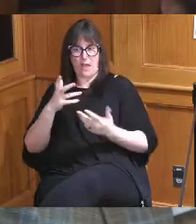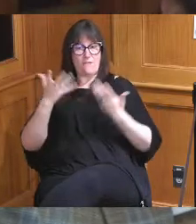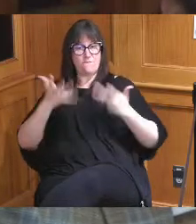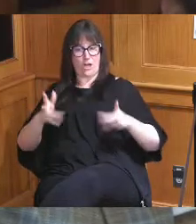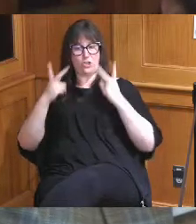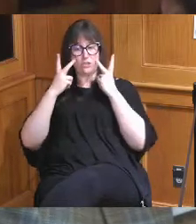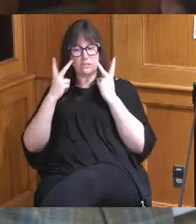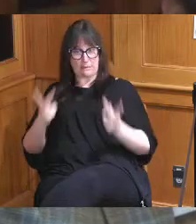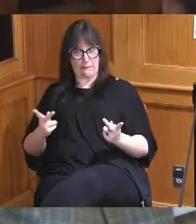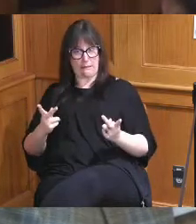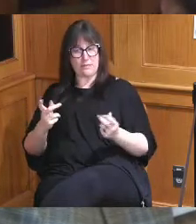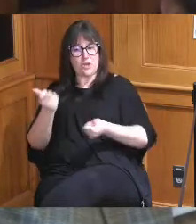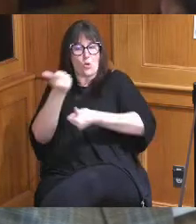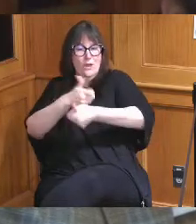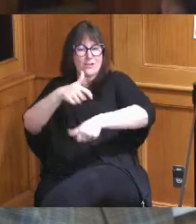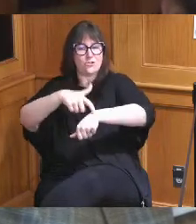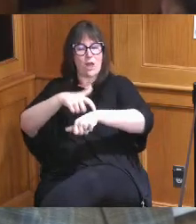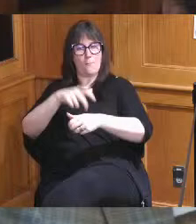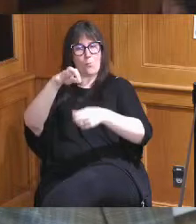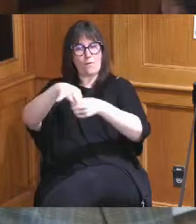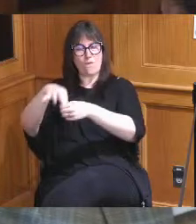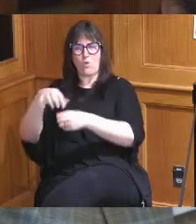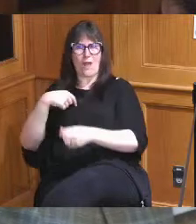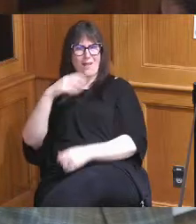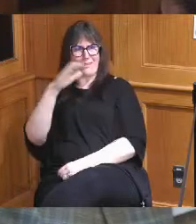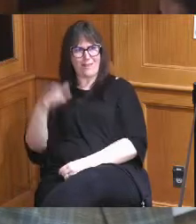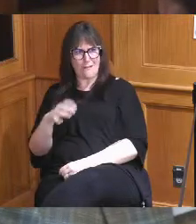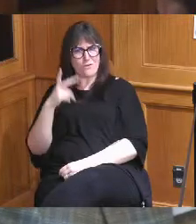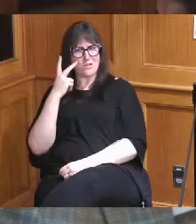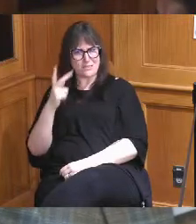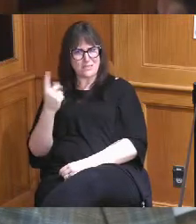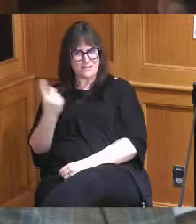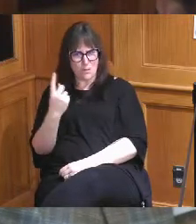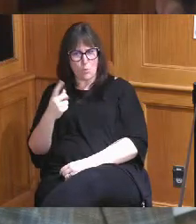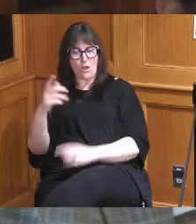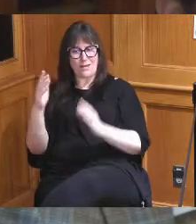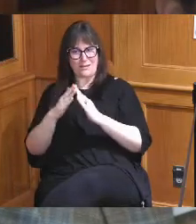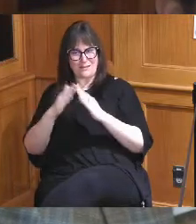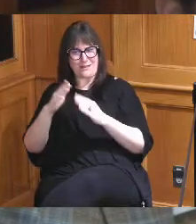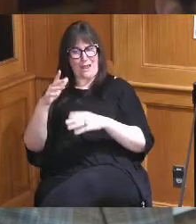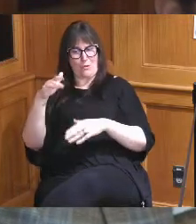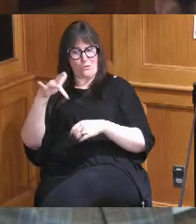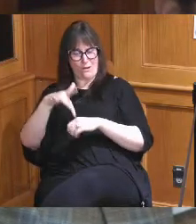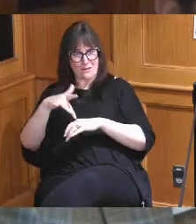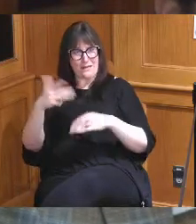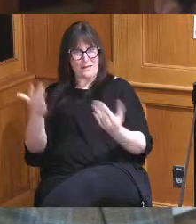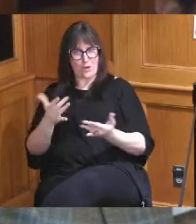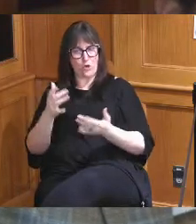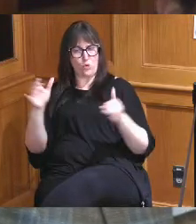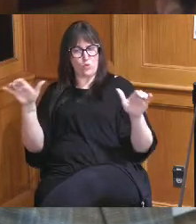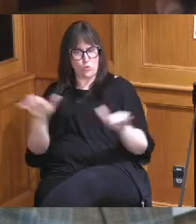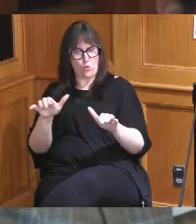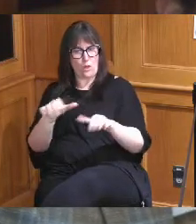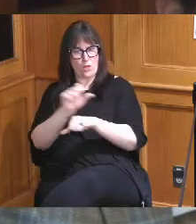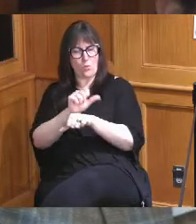But every time we vote, I never see anybody down here doing, and I know it's a big